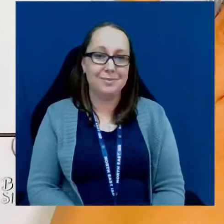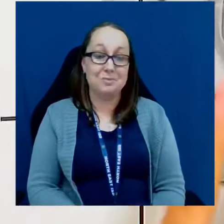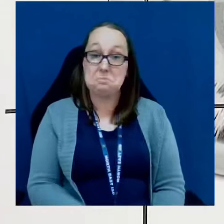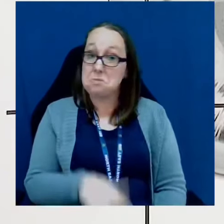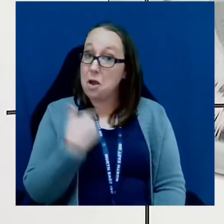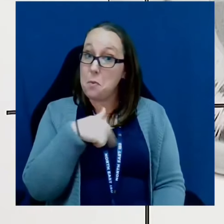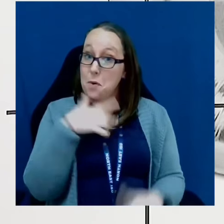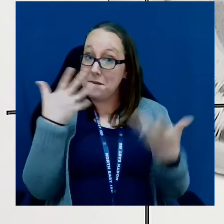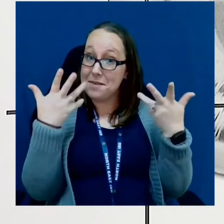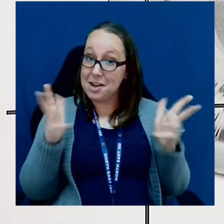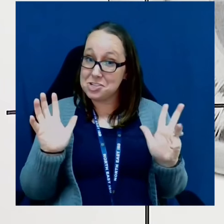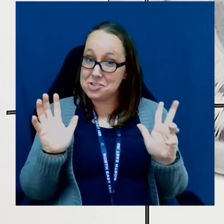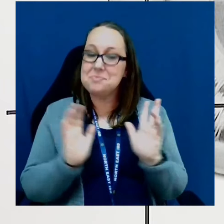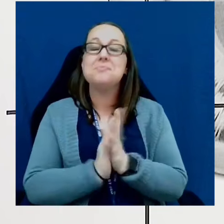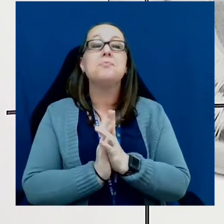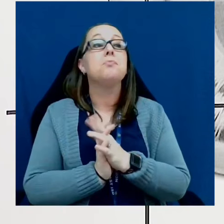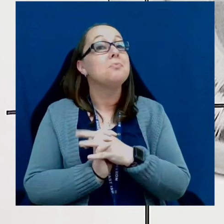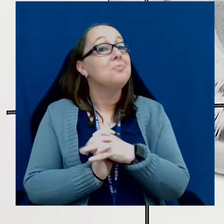And we're done.